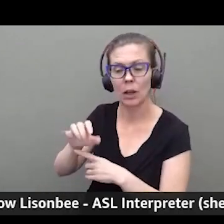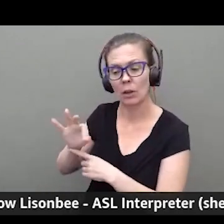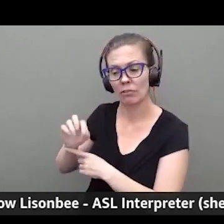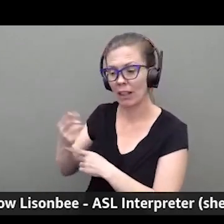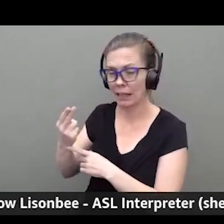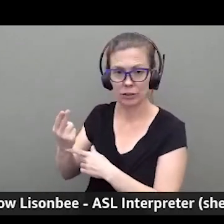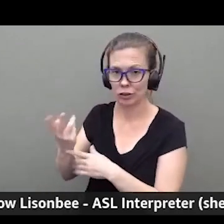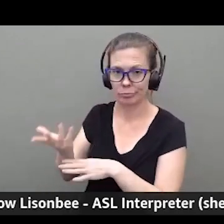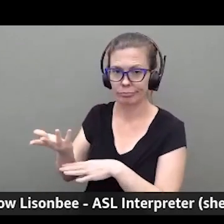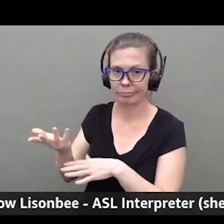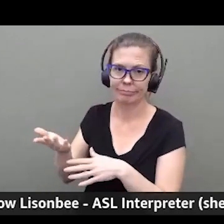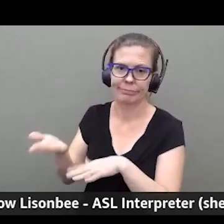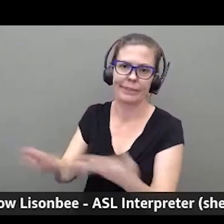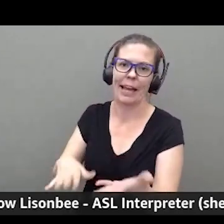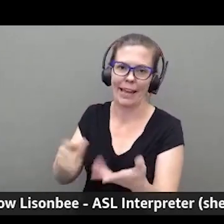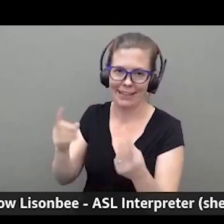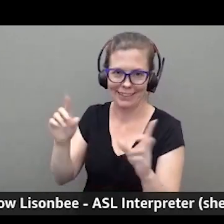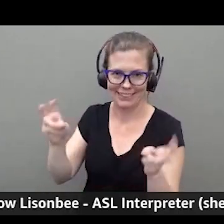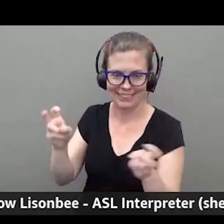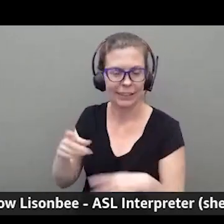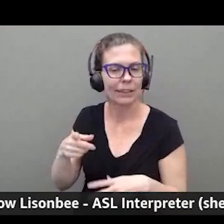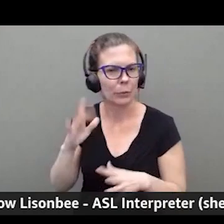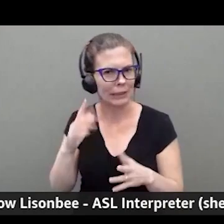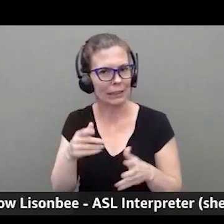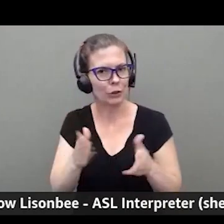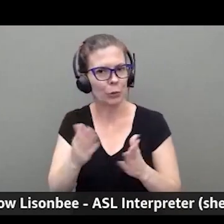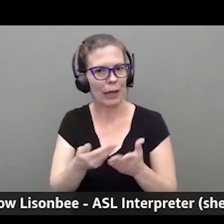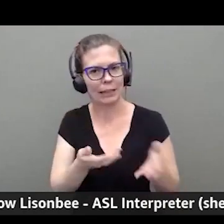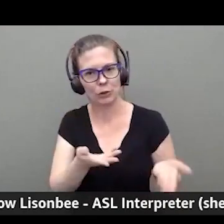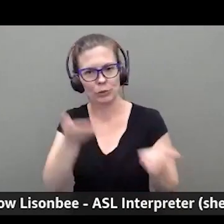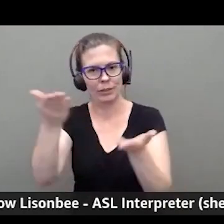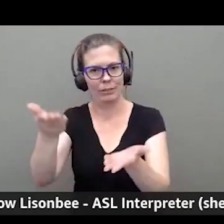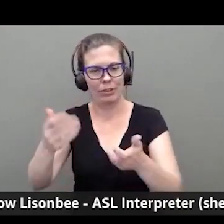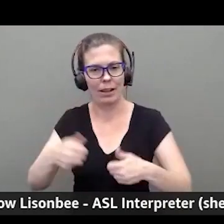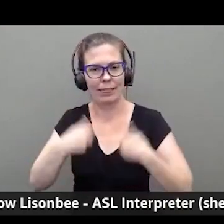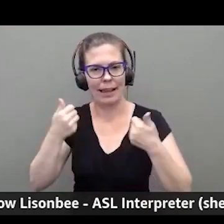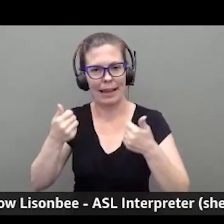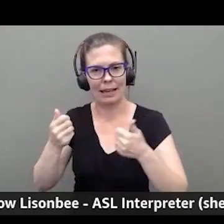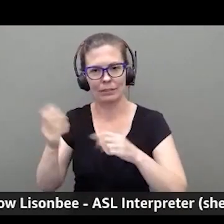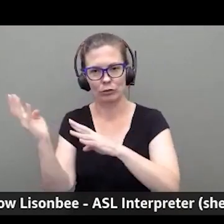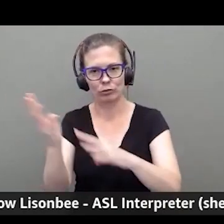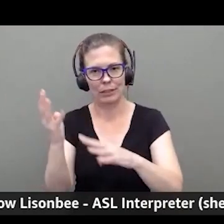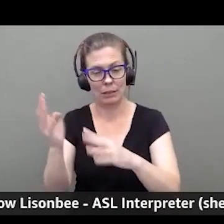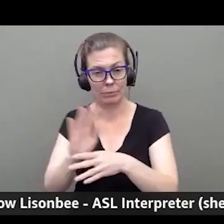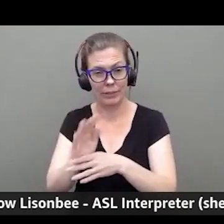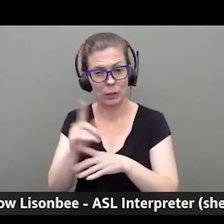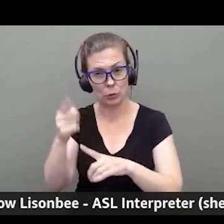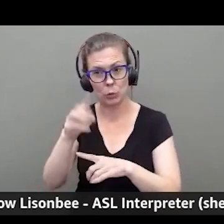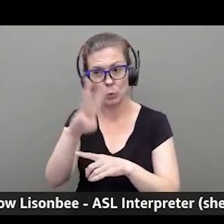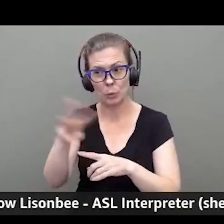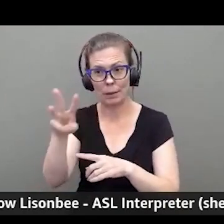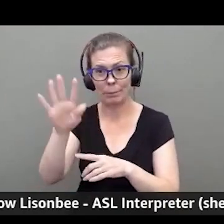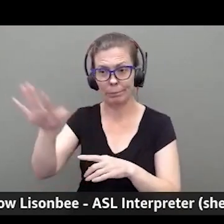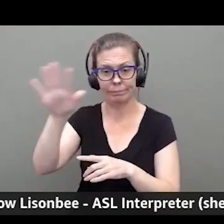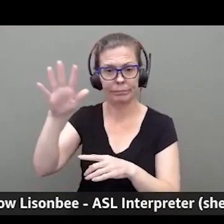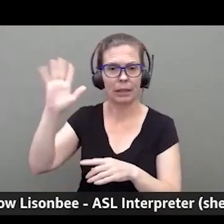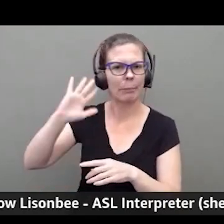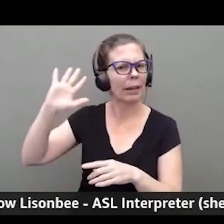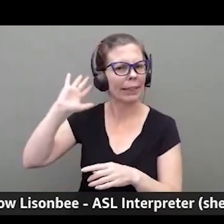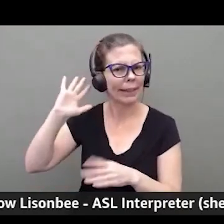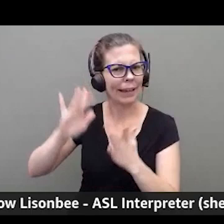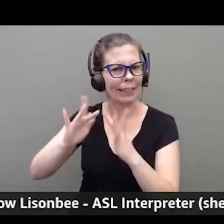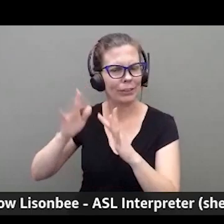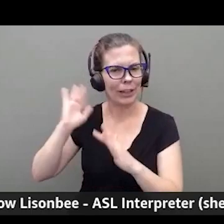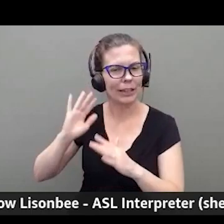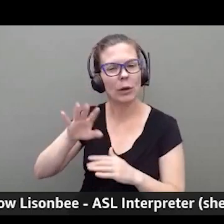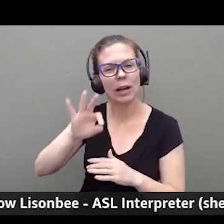needed basically a new way to deliver live streamed video to the web. So when back in the day, you would have a